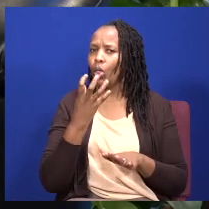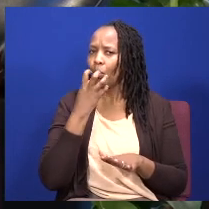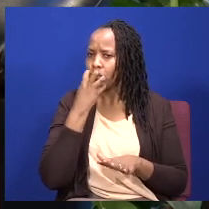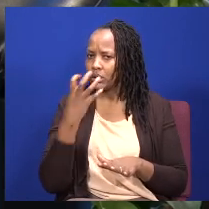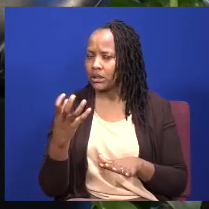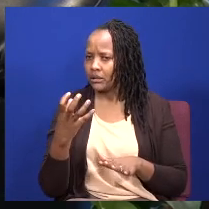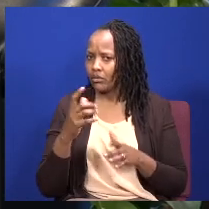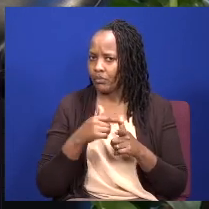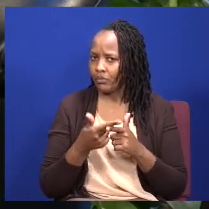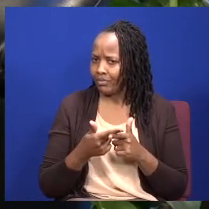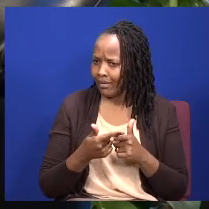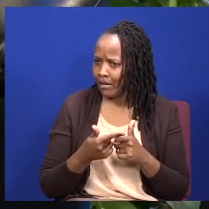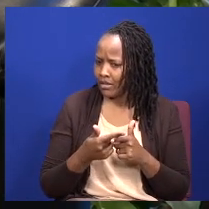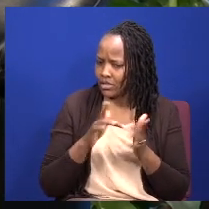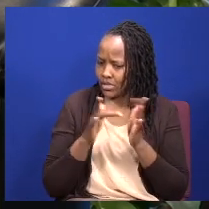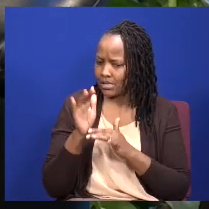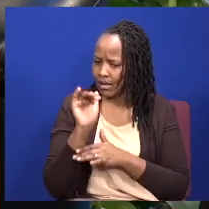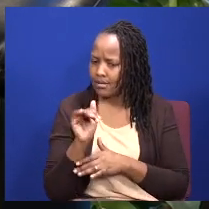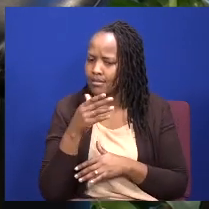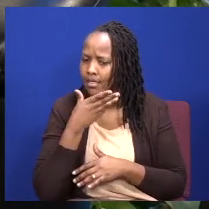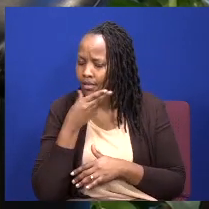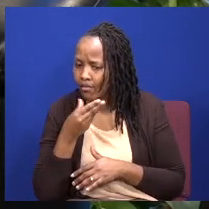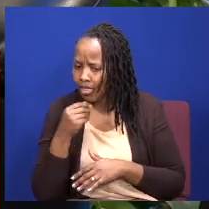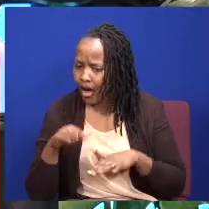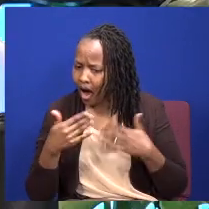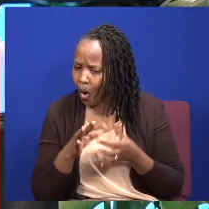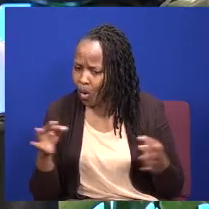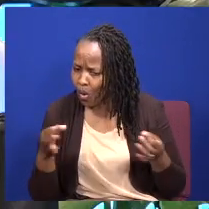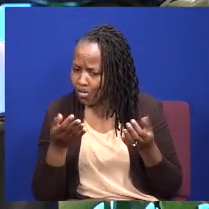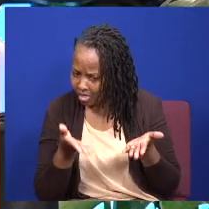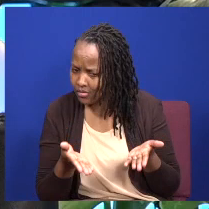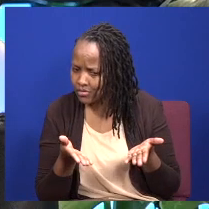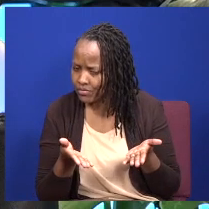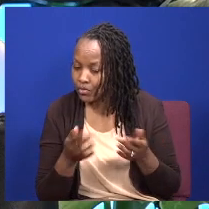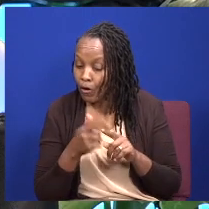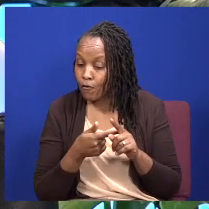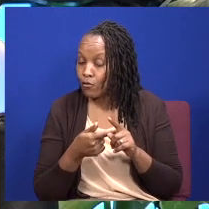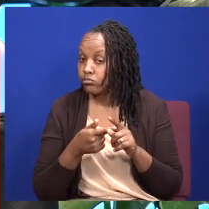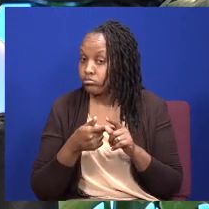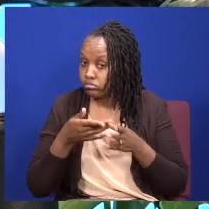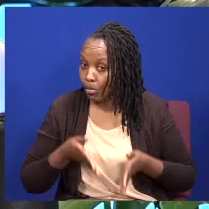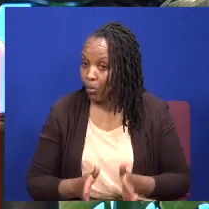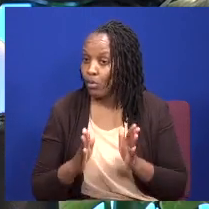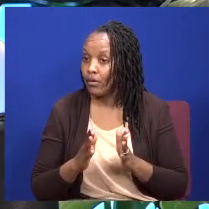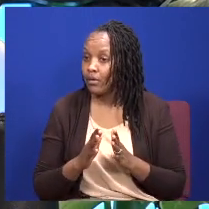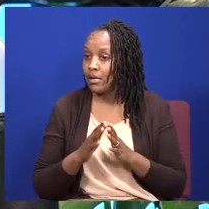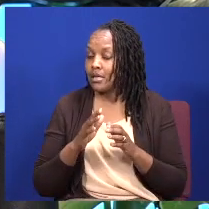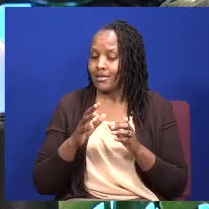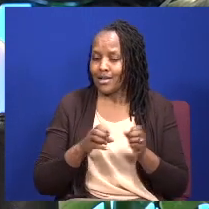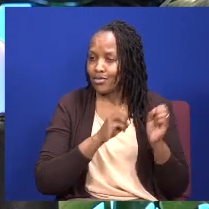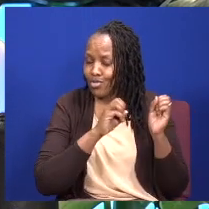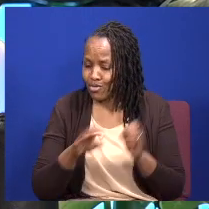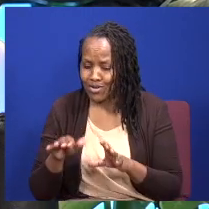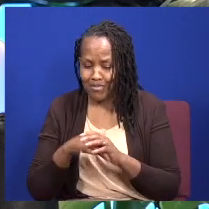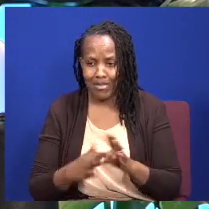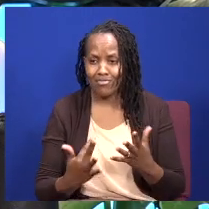mouth. Jesus asked the boy's father, "How long has he been like this?" "From childhood," he answered. "It has often thrown him